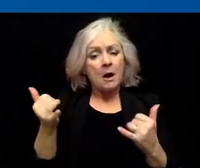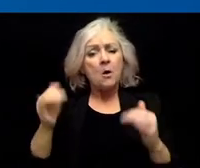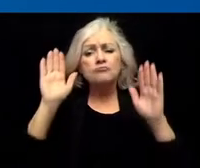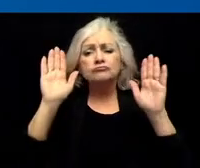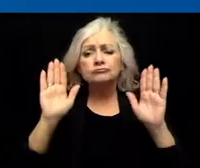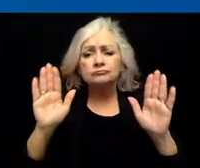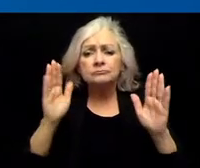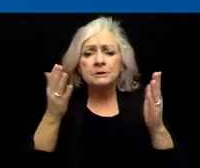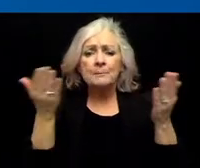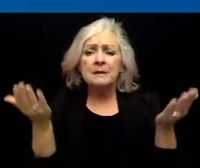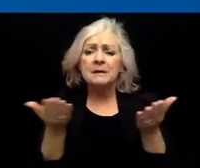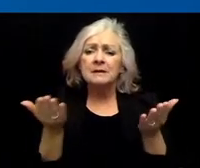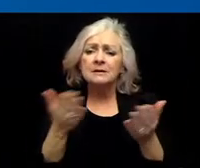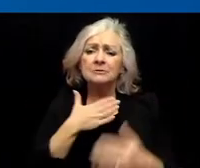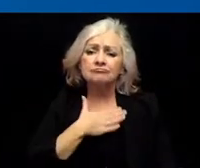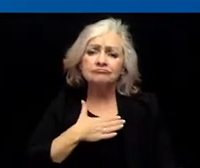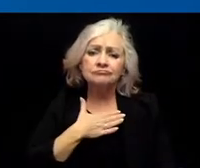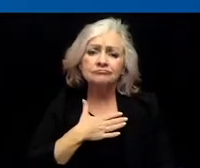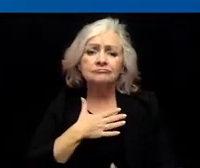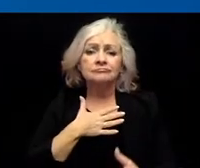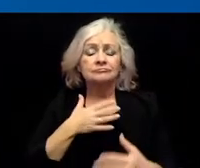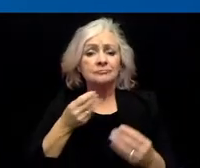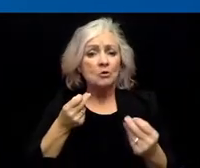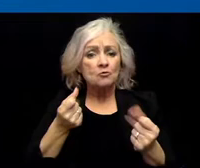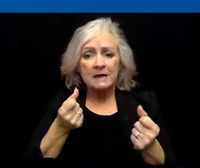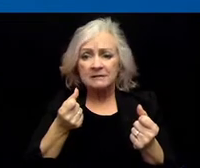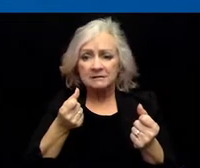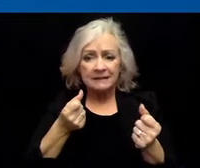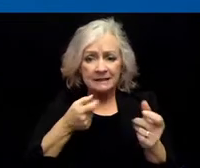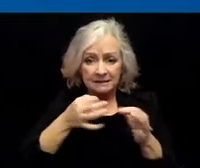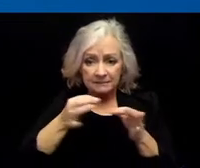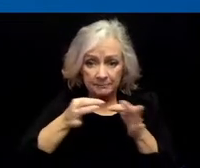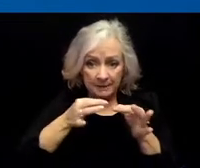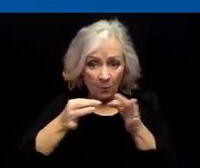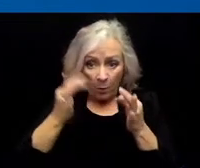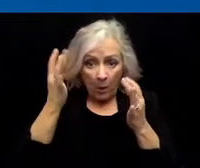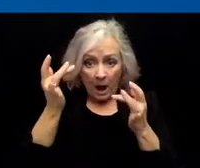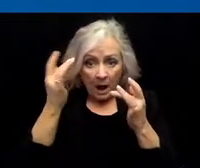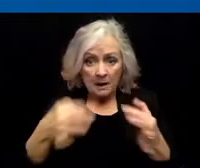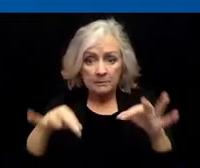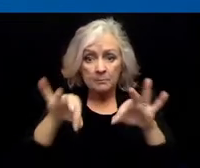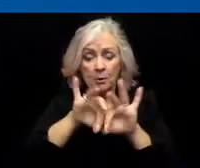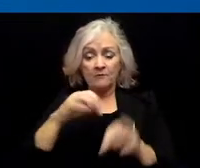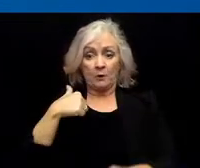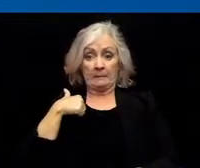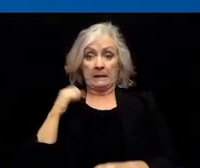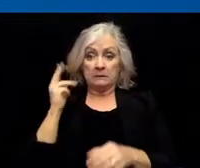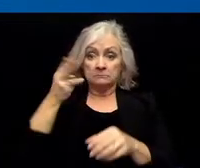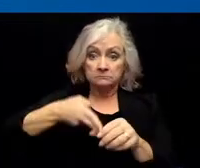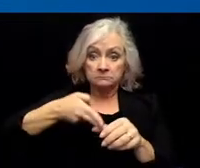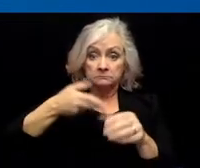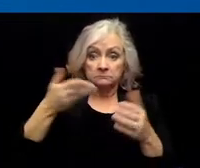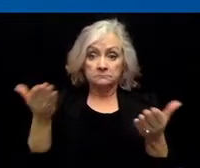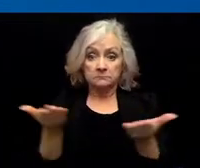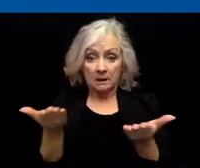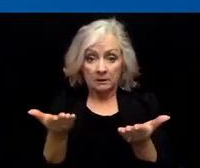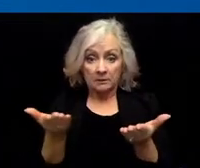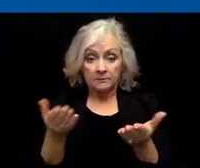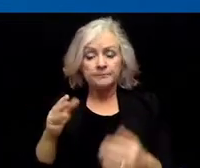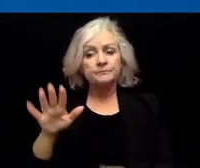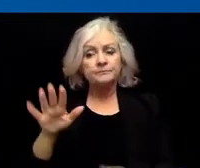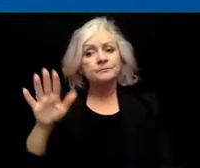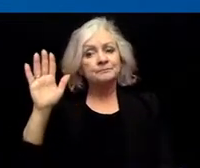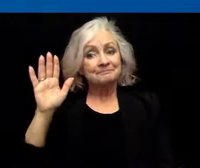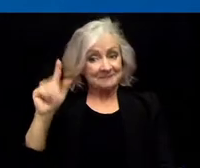And just a quick explanation as to why it's so important for me to be here. First of all, when Tim asks you to be